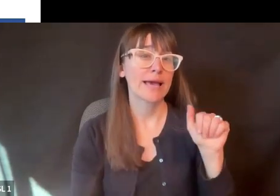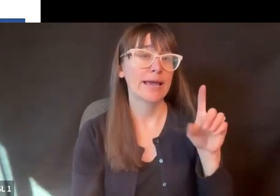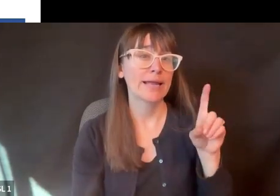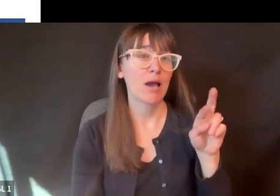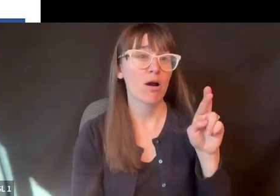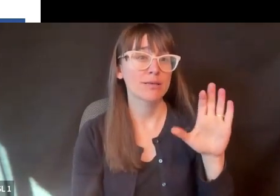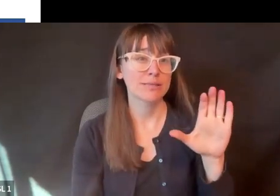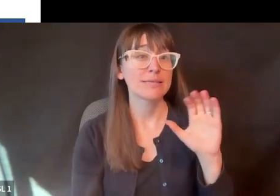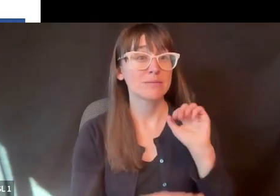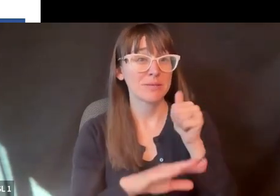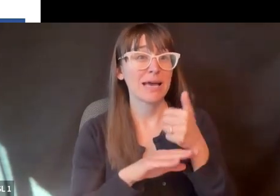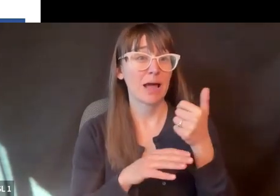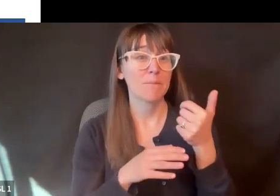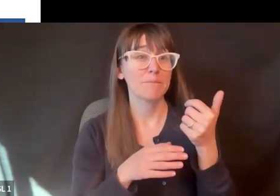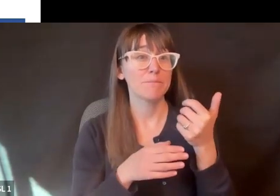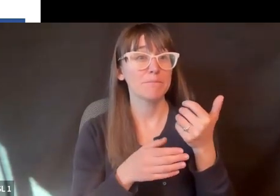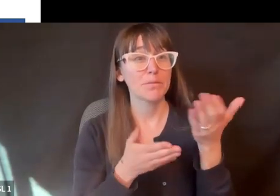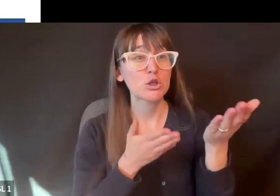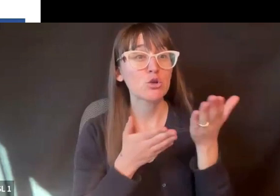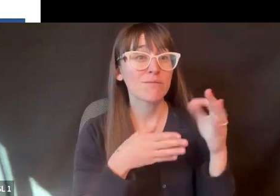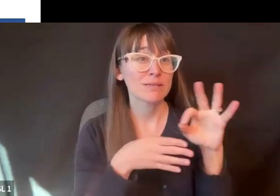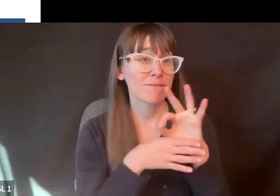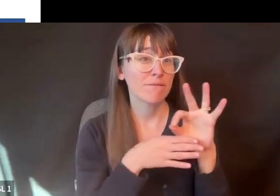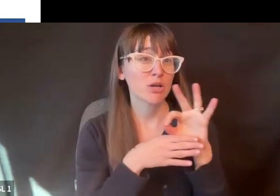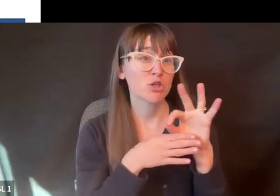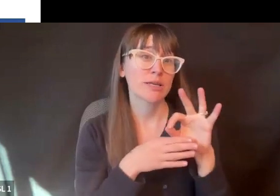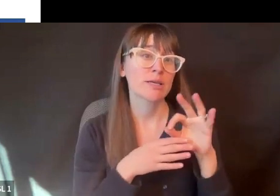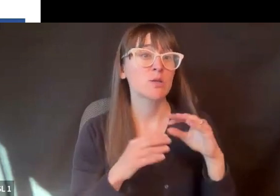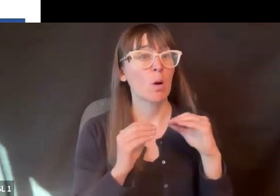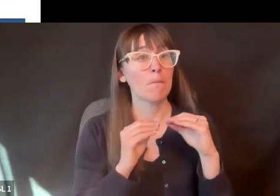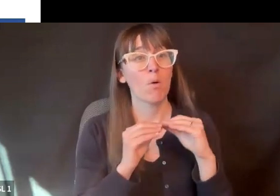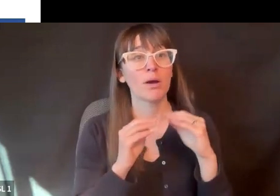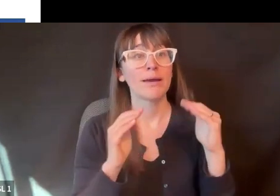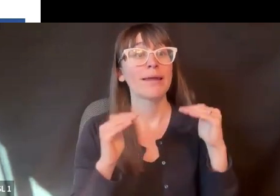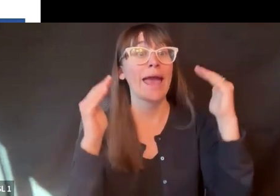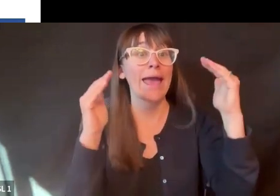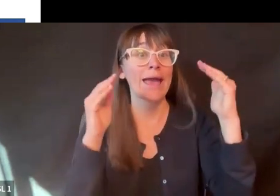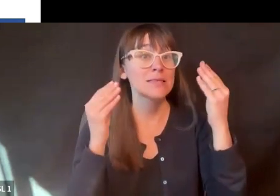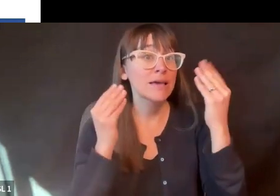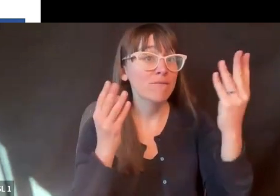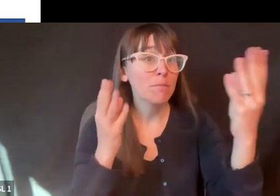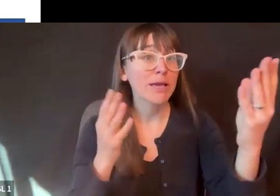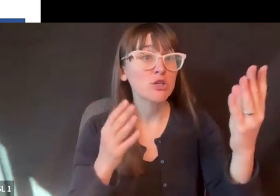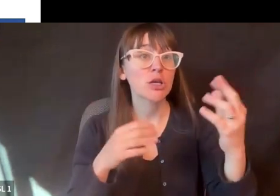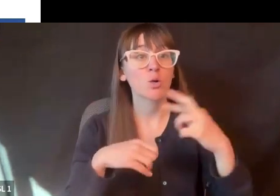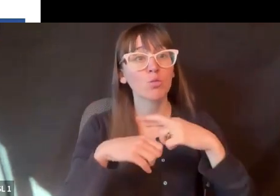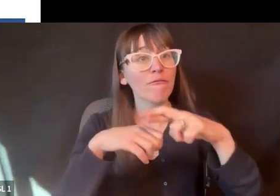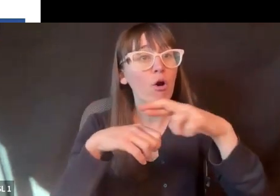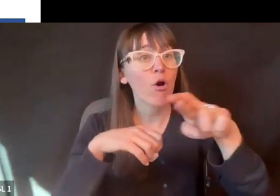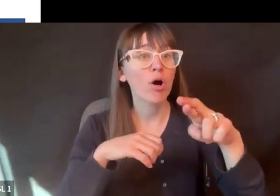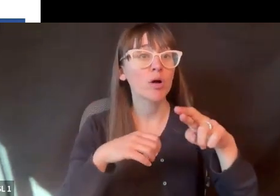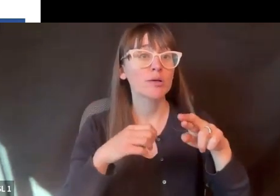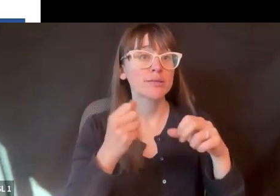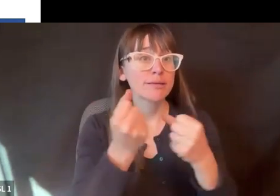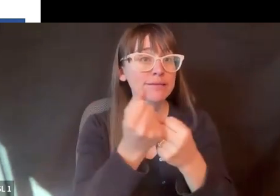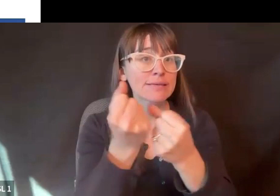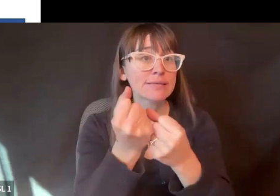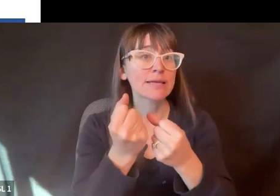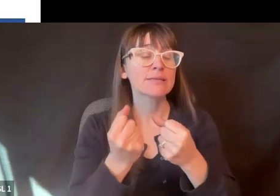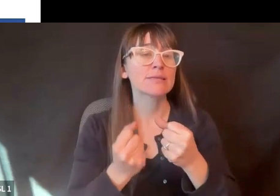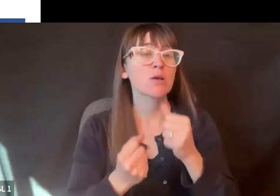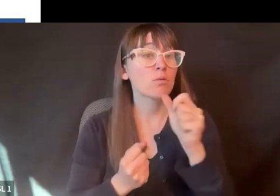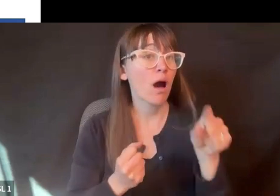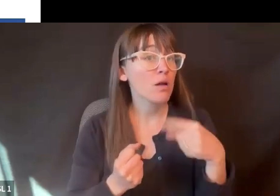4 kind of ADRC service functions. That's enhanced information and referral or